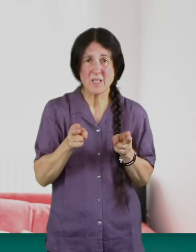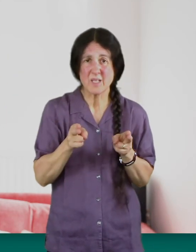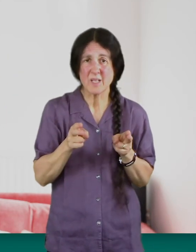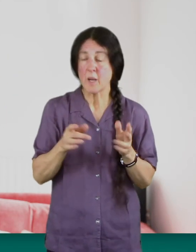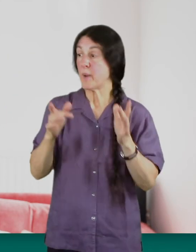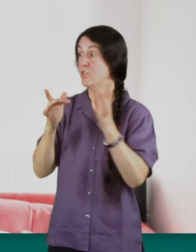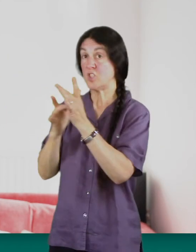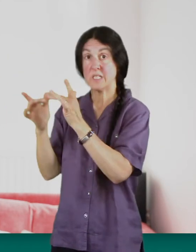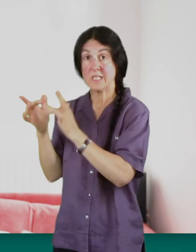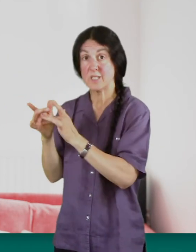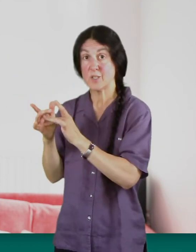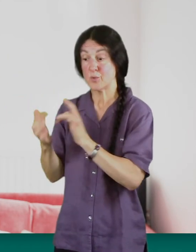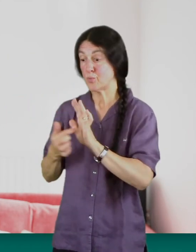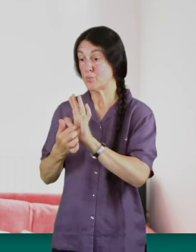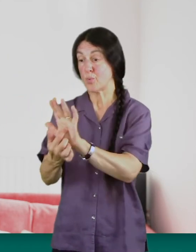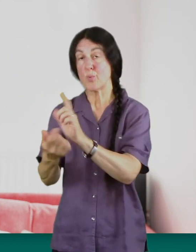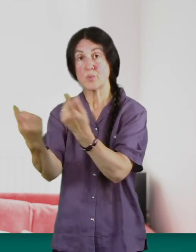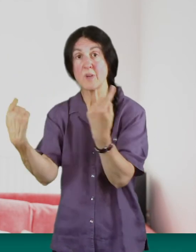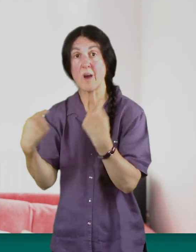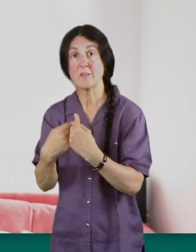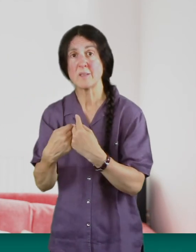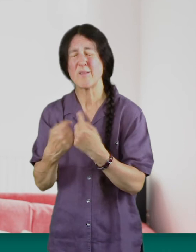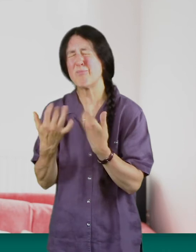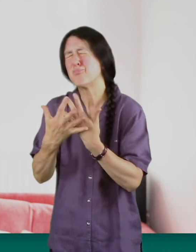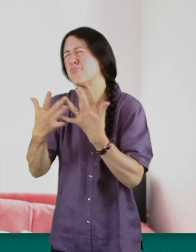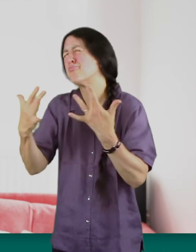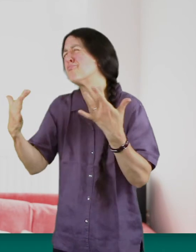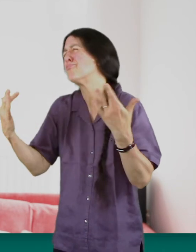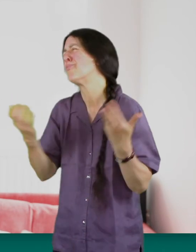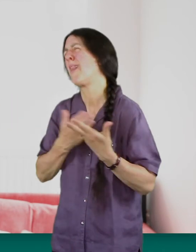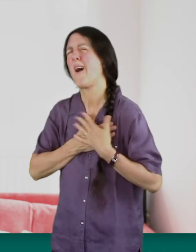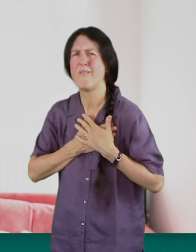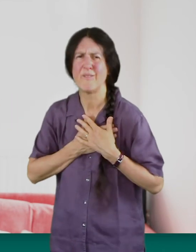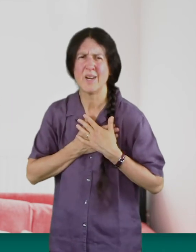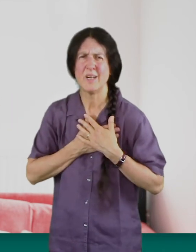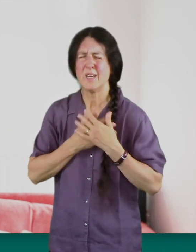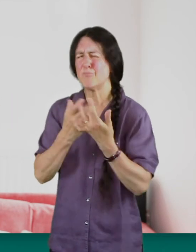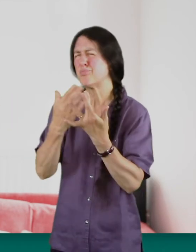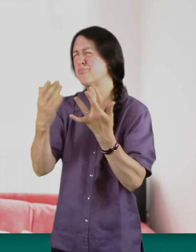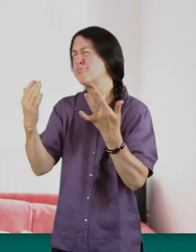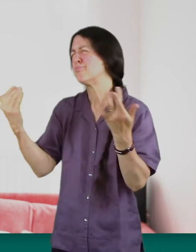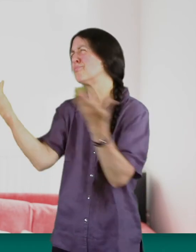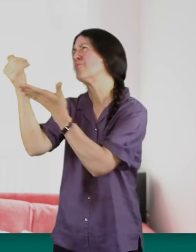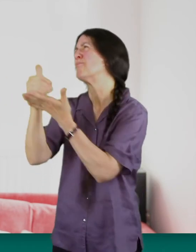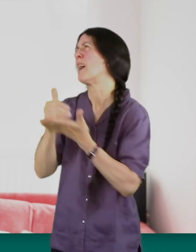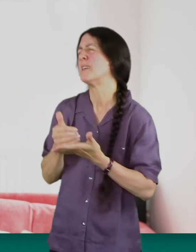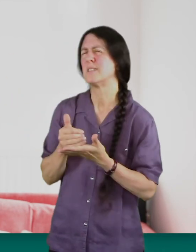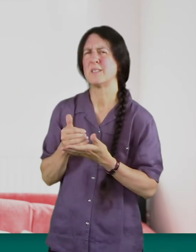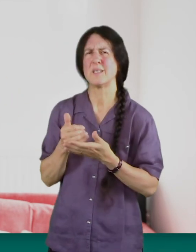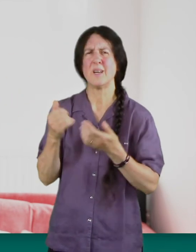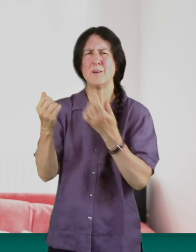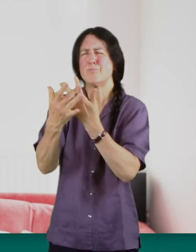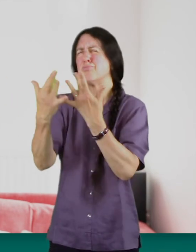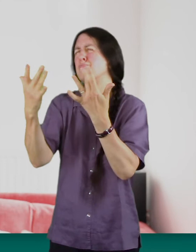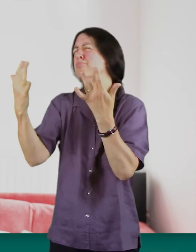of love, abundance of grace, abundance of forgiveness, abundance of mercy.